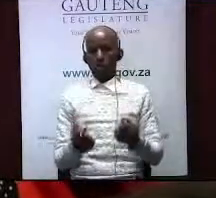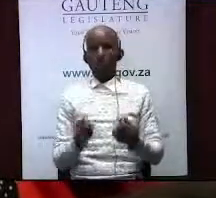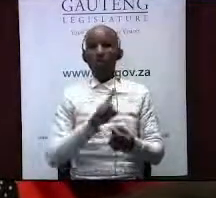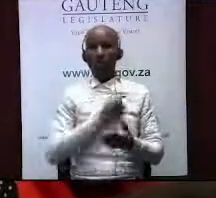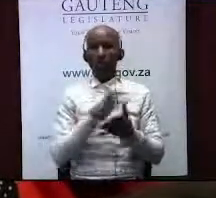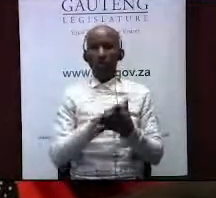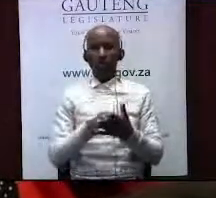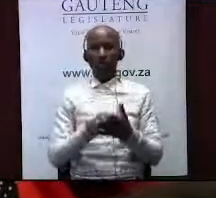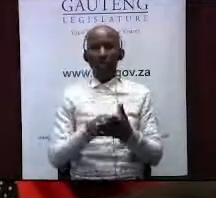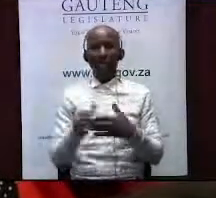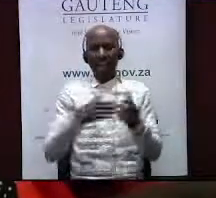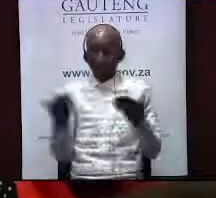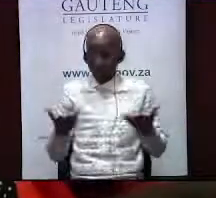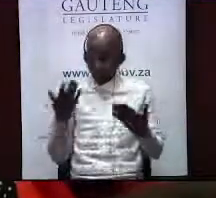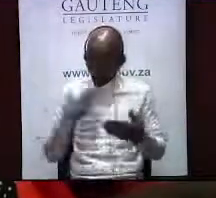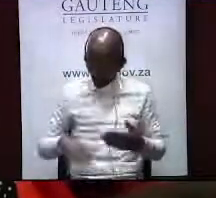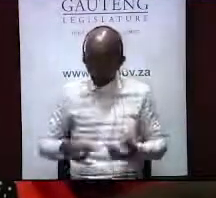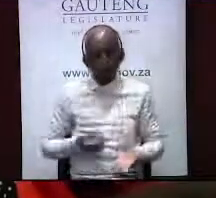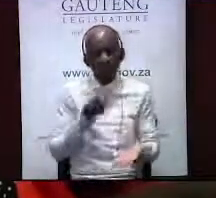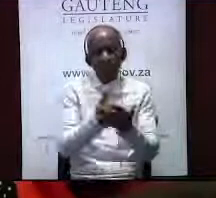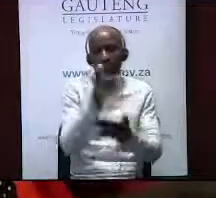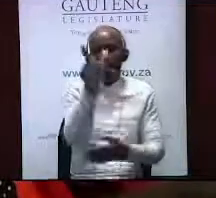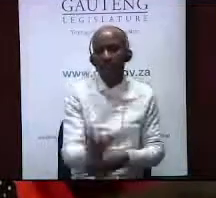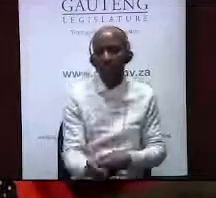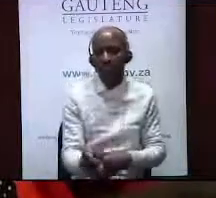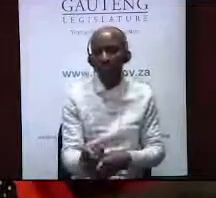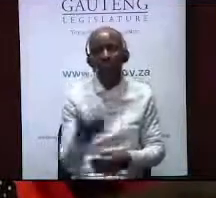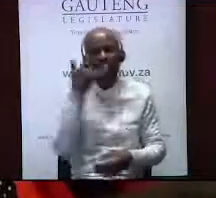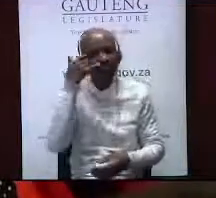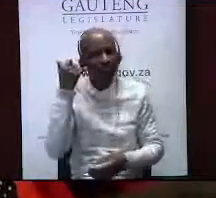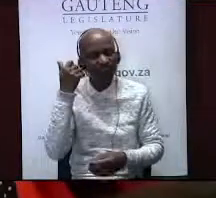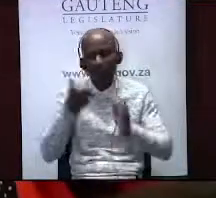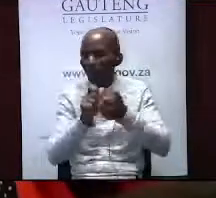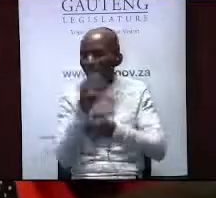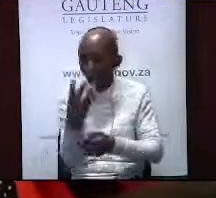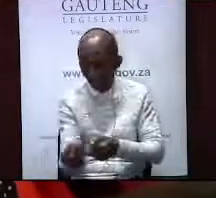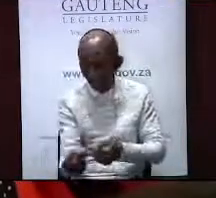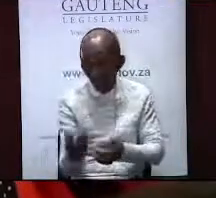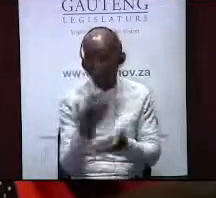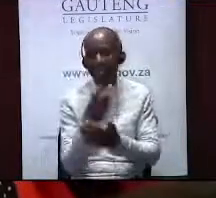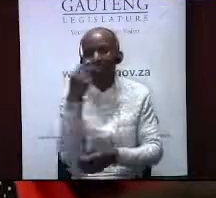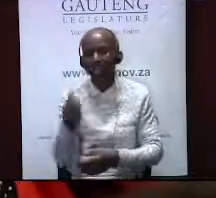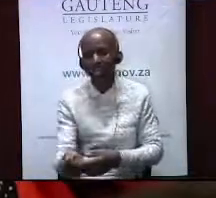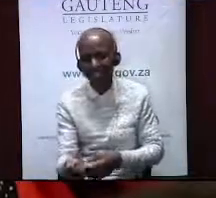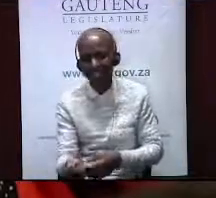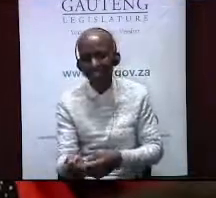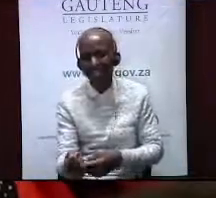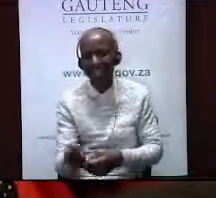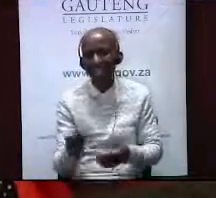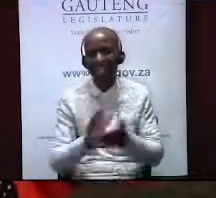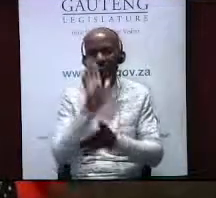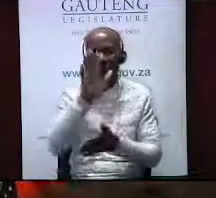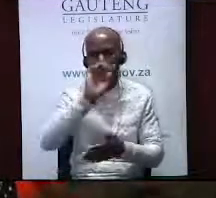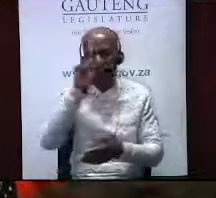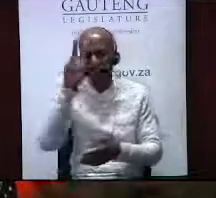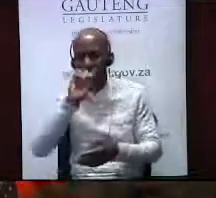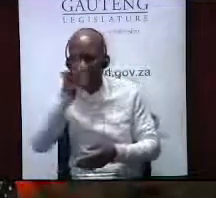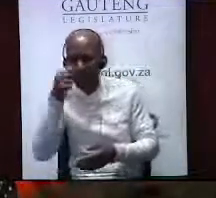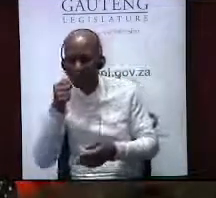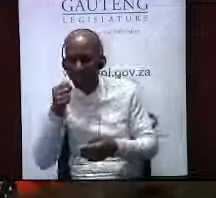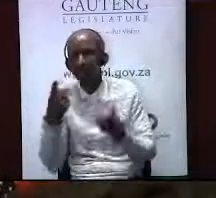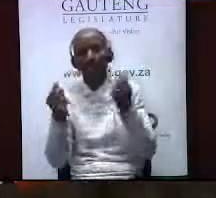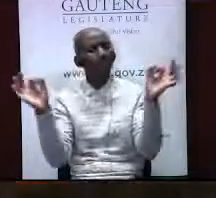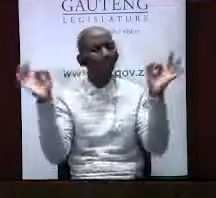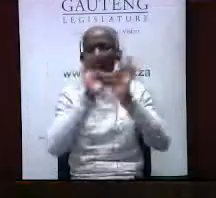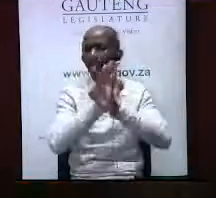Because everywhere we now need to send somebody who's got a drug abuse problem. We have to pay like almost 15,000 to 20,000. We don't have